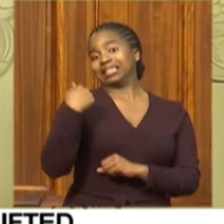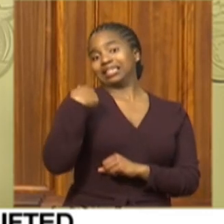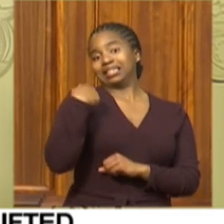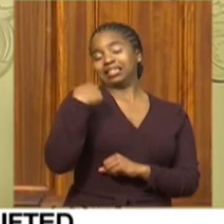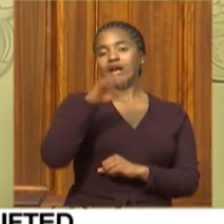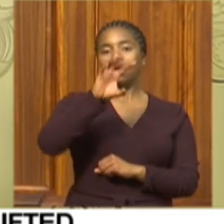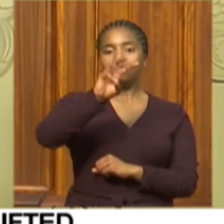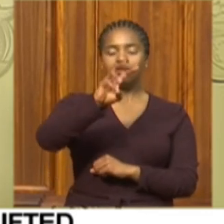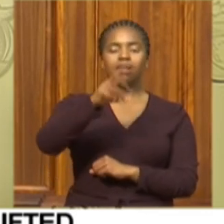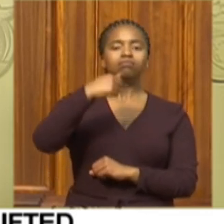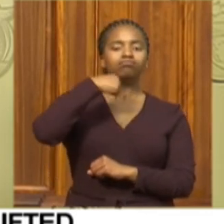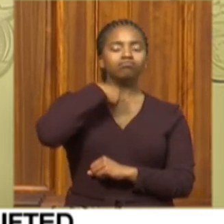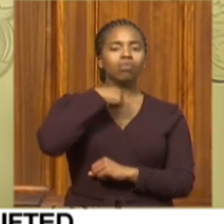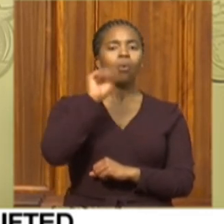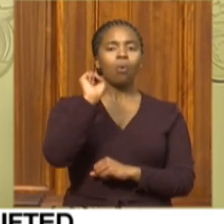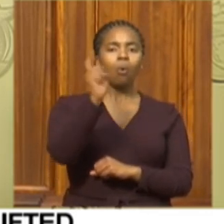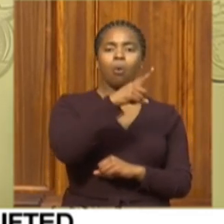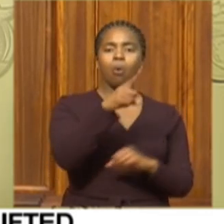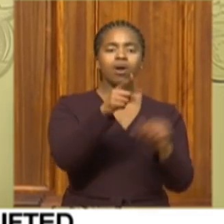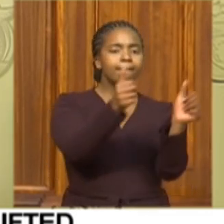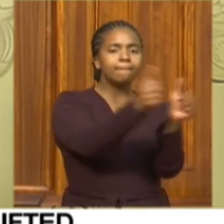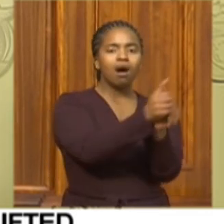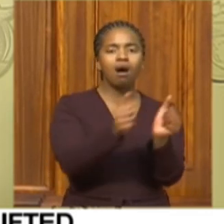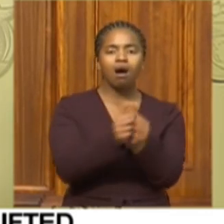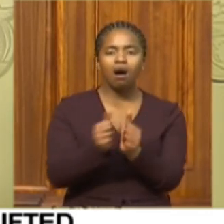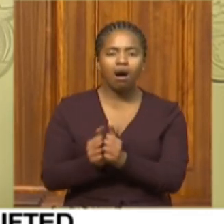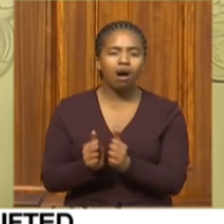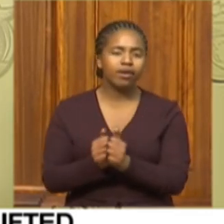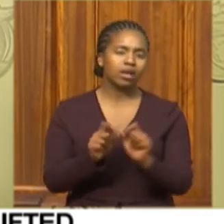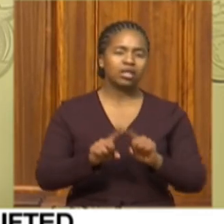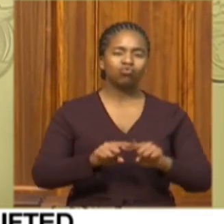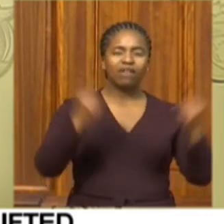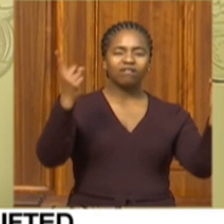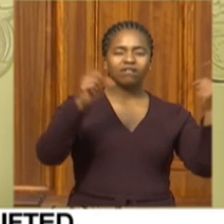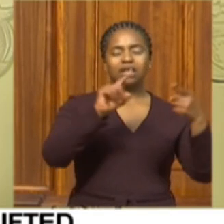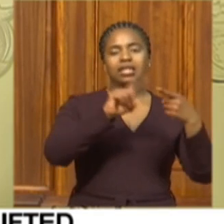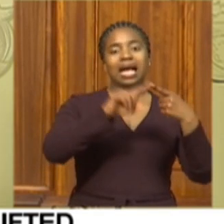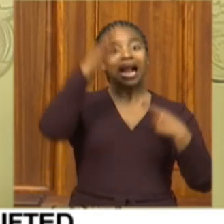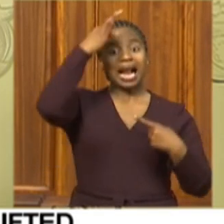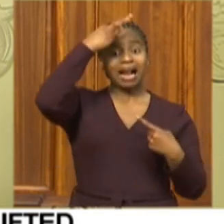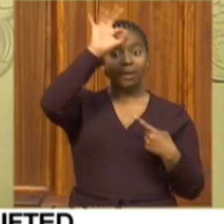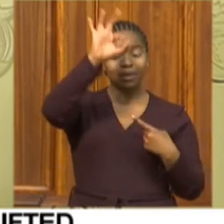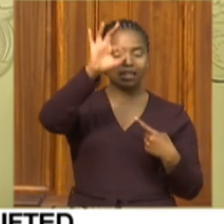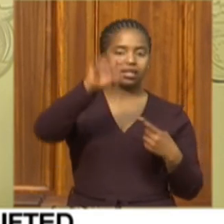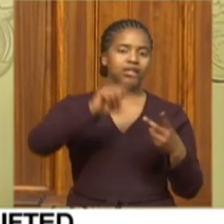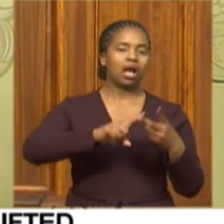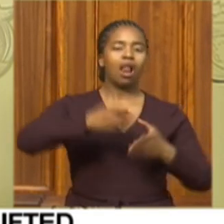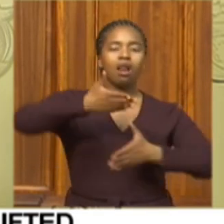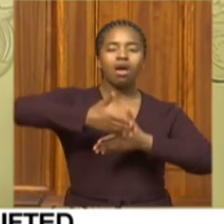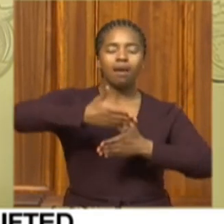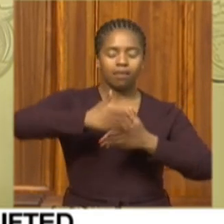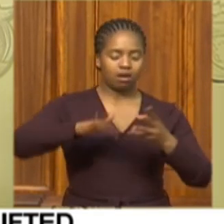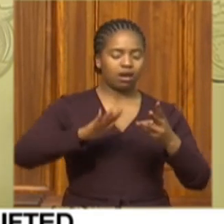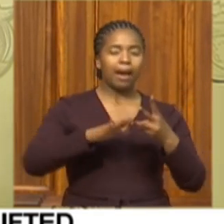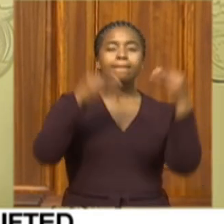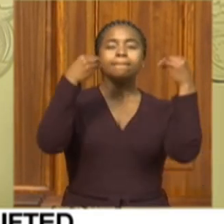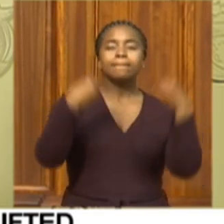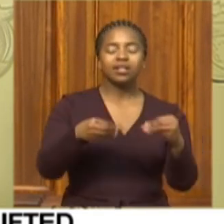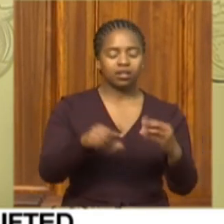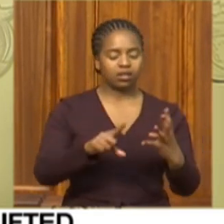social partners in NEDLEC, namely government, labor, business,